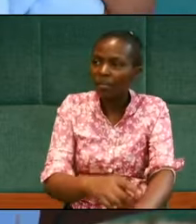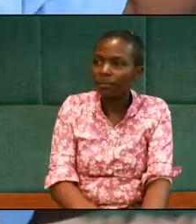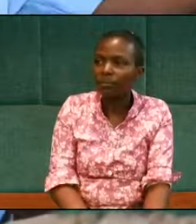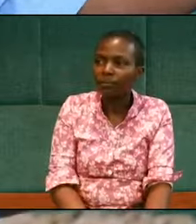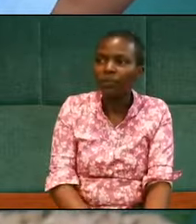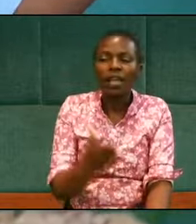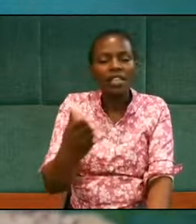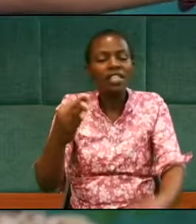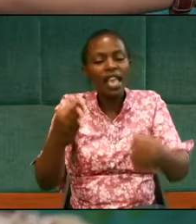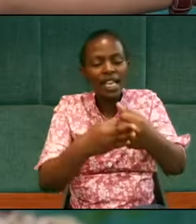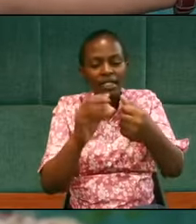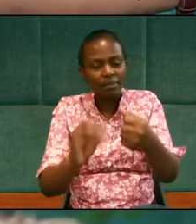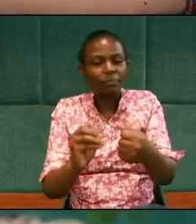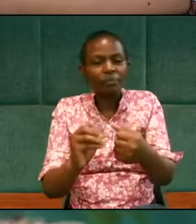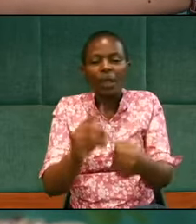This is 80% for the men.